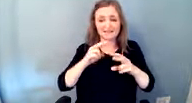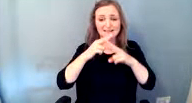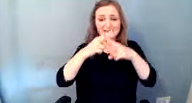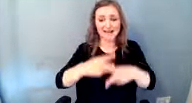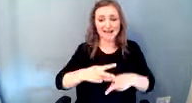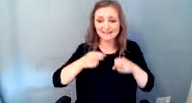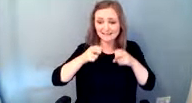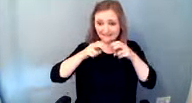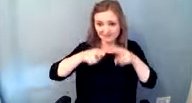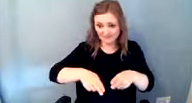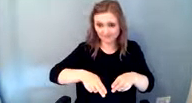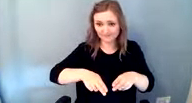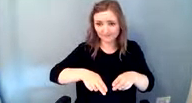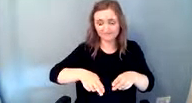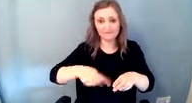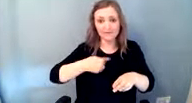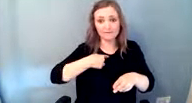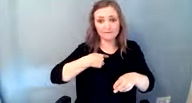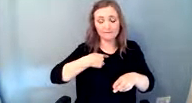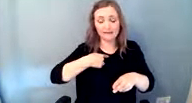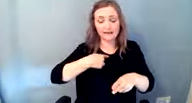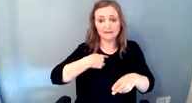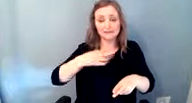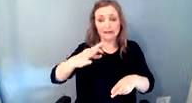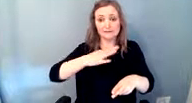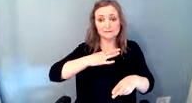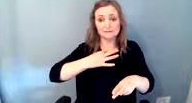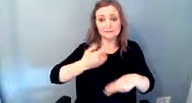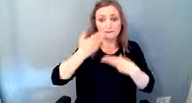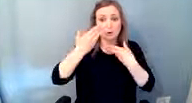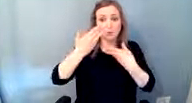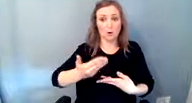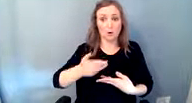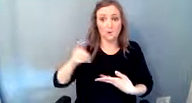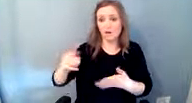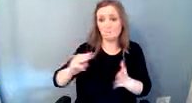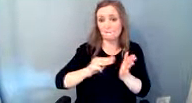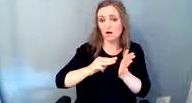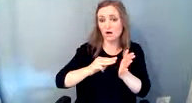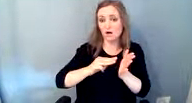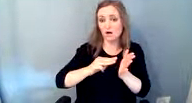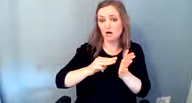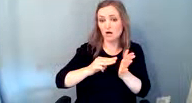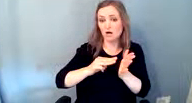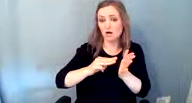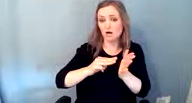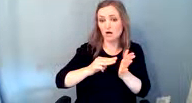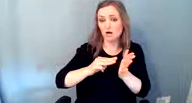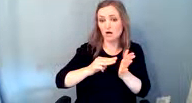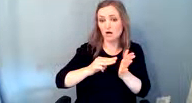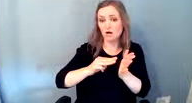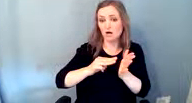if you ask me anything tricky that's more commissioning based, I'm sure Monica will be more than happy to field those questions.